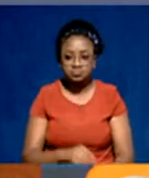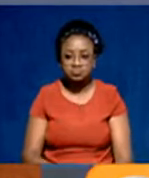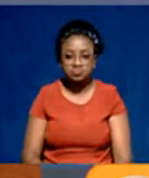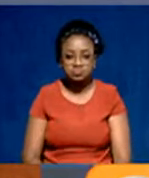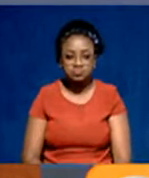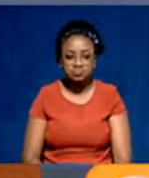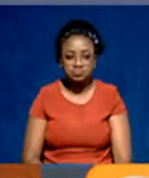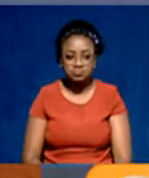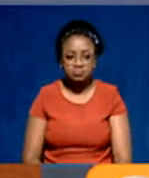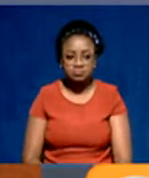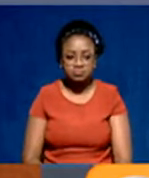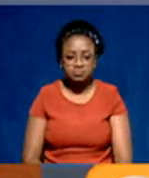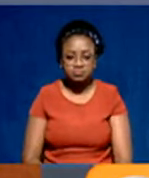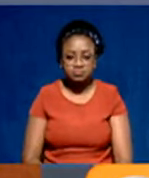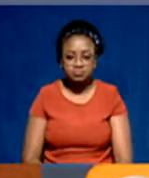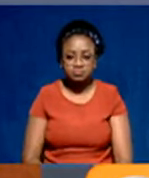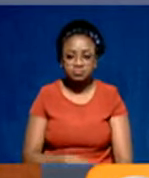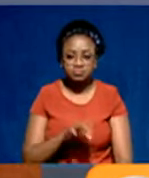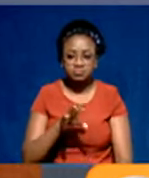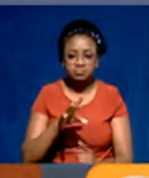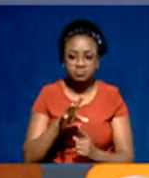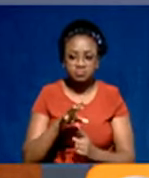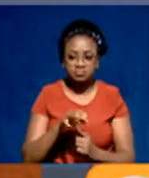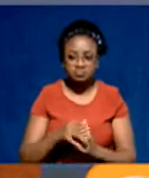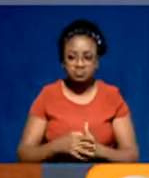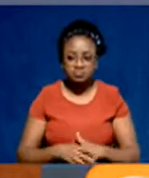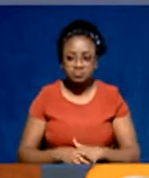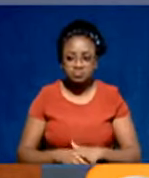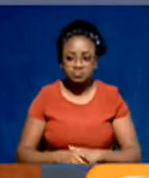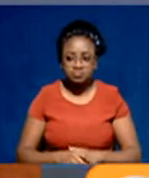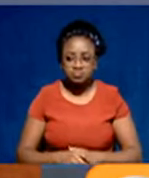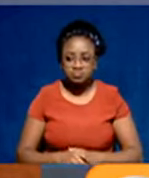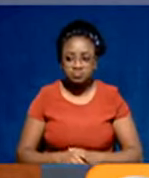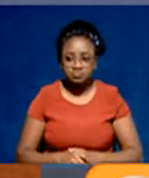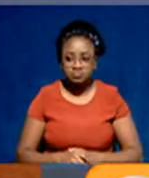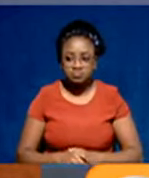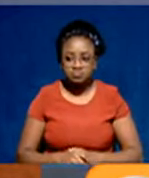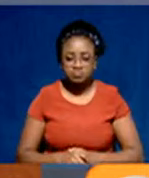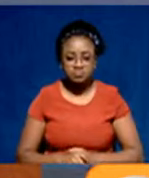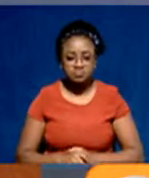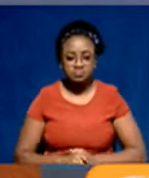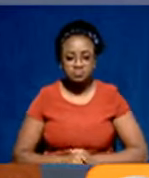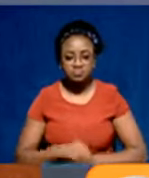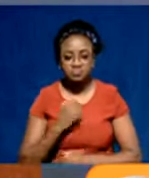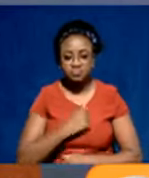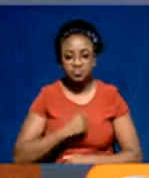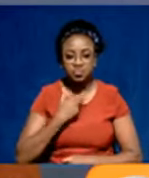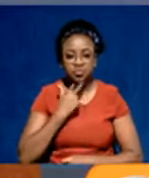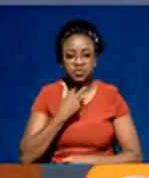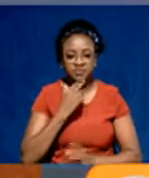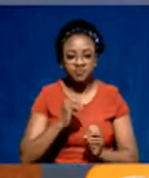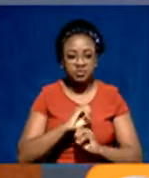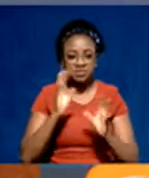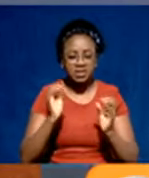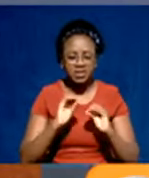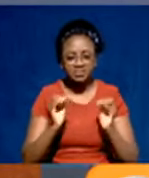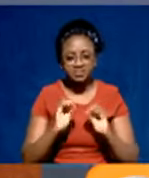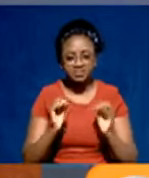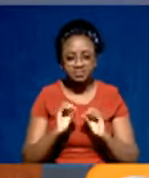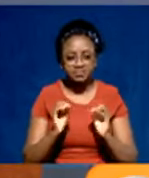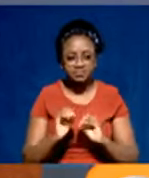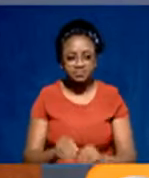our story. They publicized it. And they were able to connect me with Yusuf